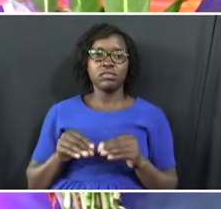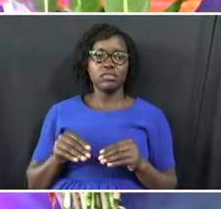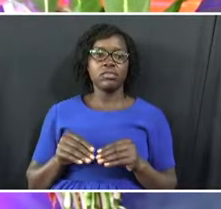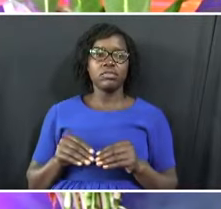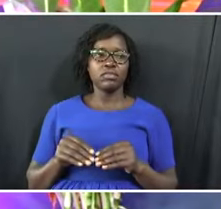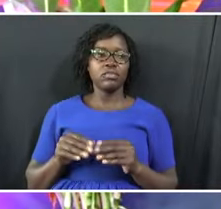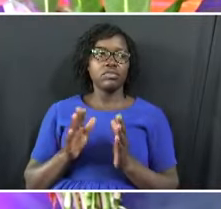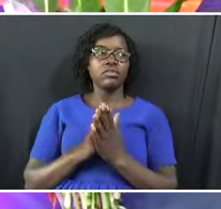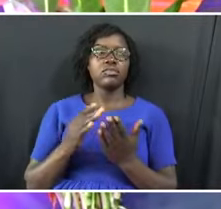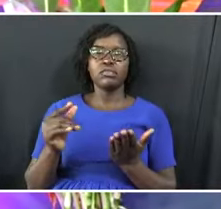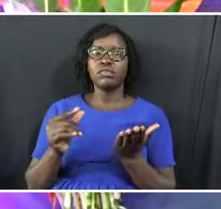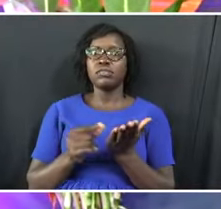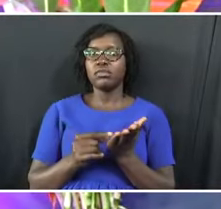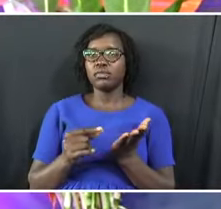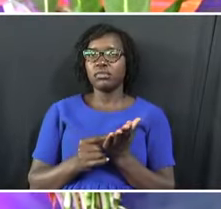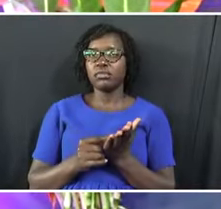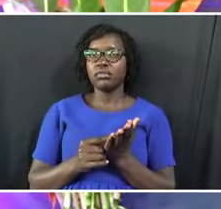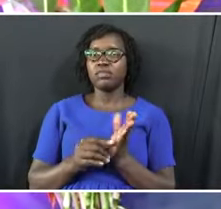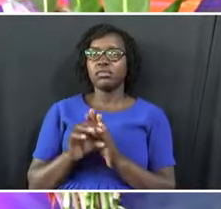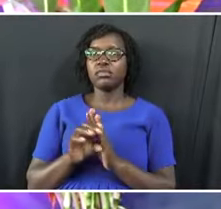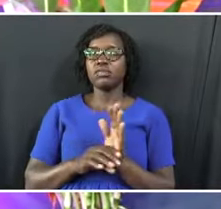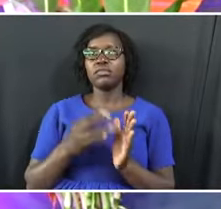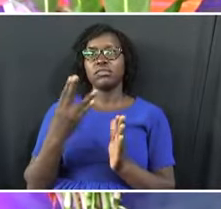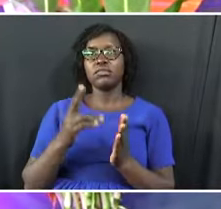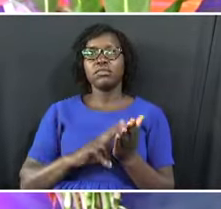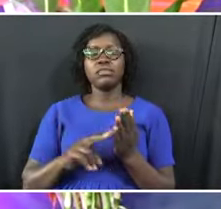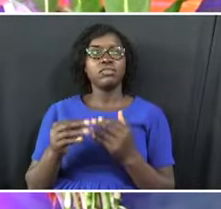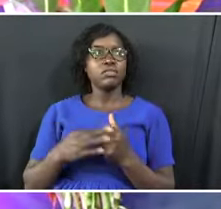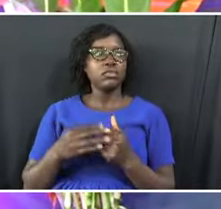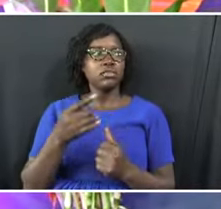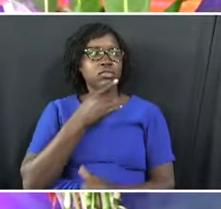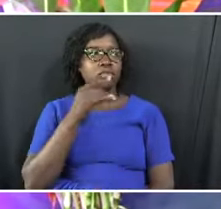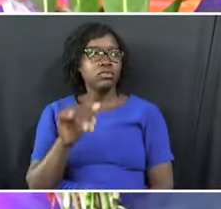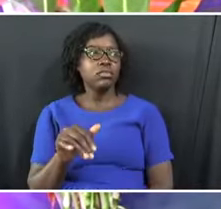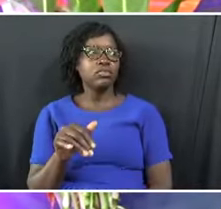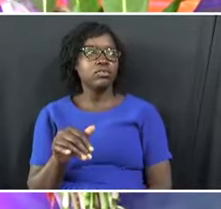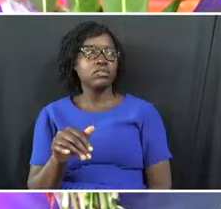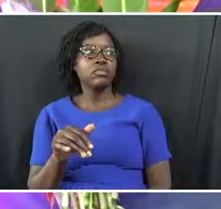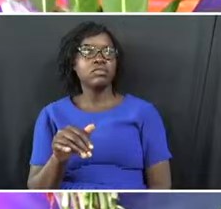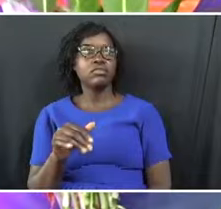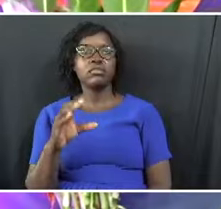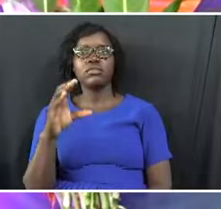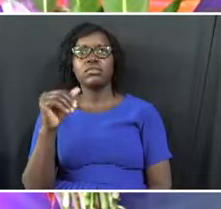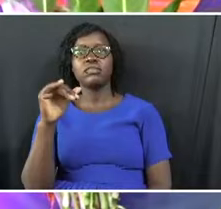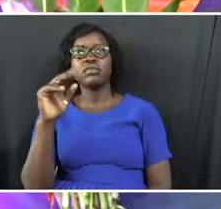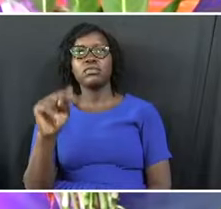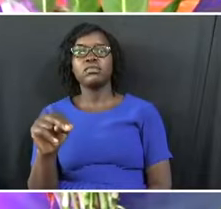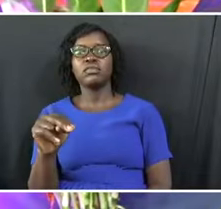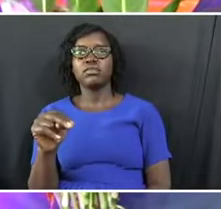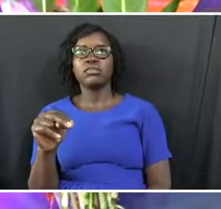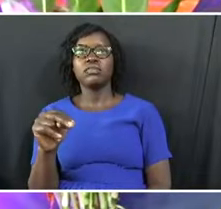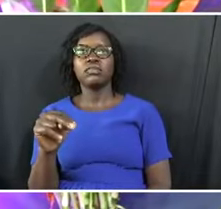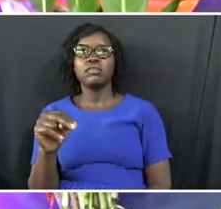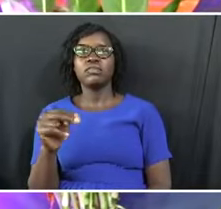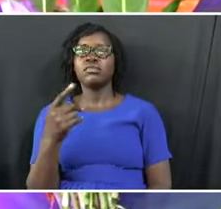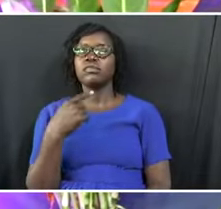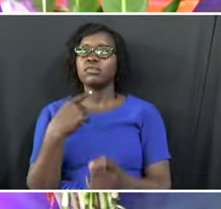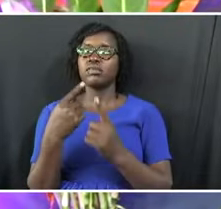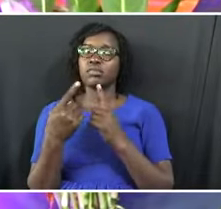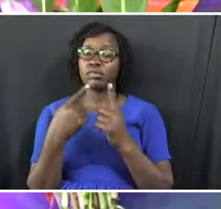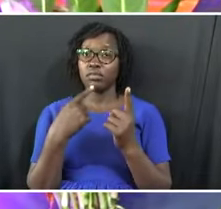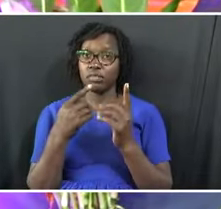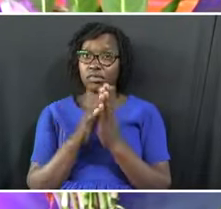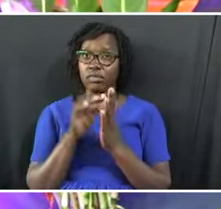The book of Genesis, chapter 4, verse 8 said that Cain talked with his brother